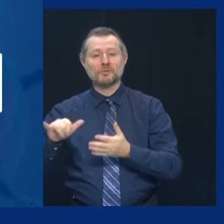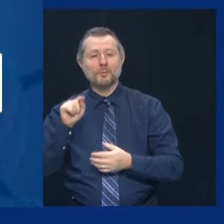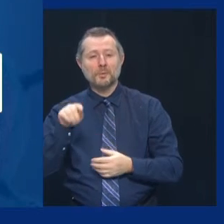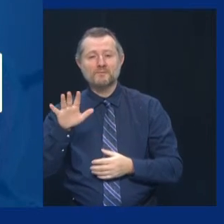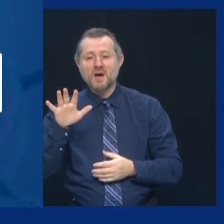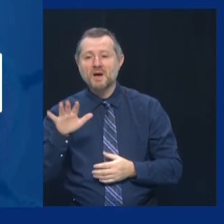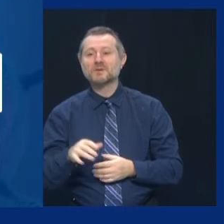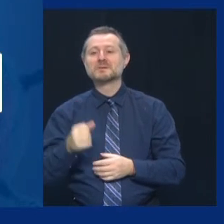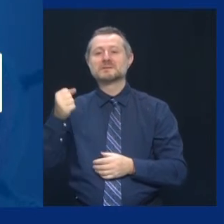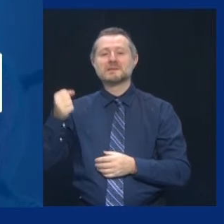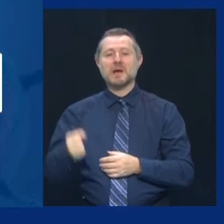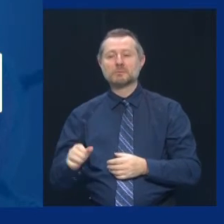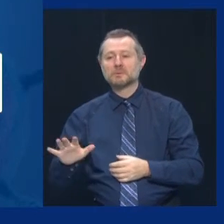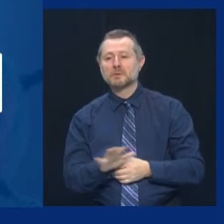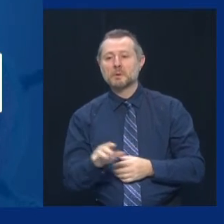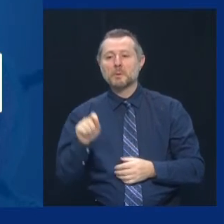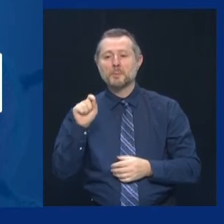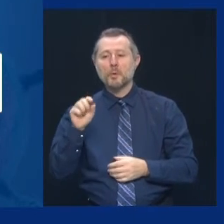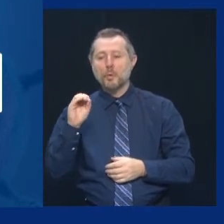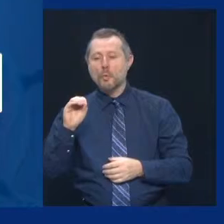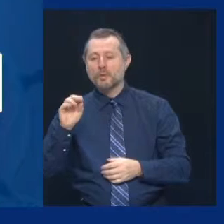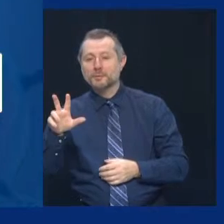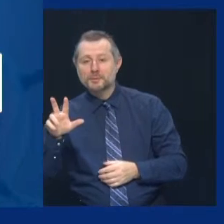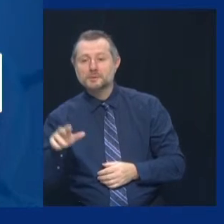0.03. Mohawk Valley is also a problem.